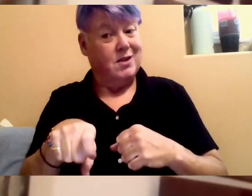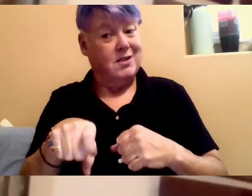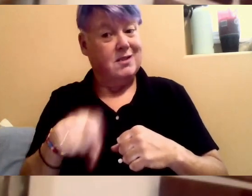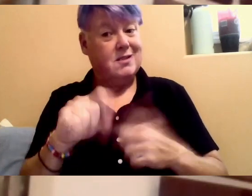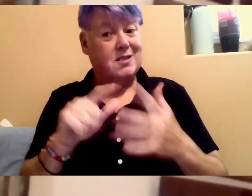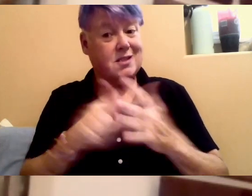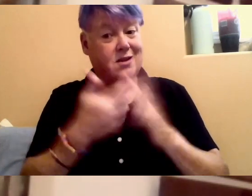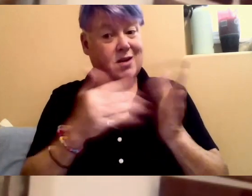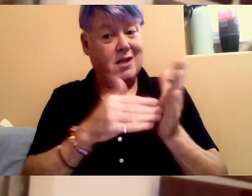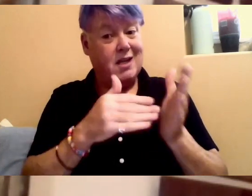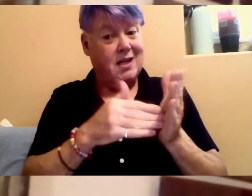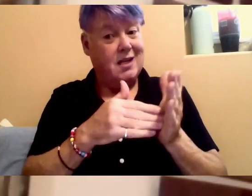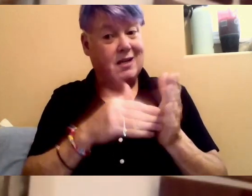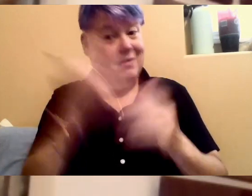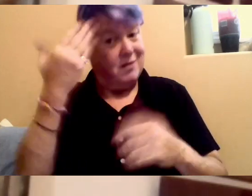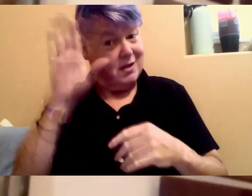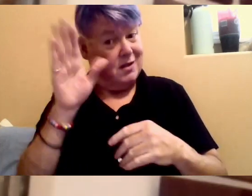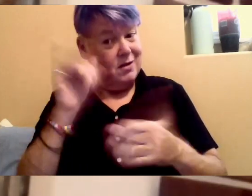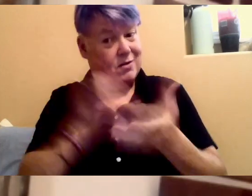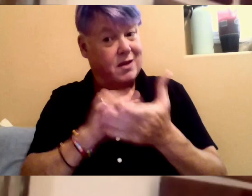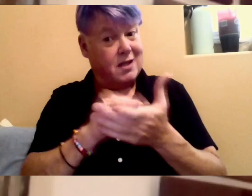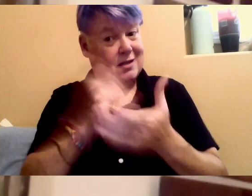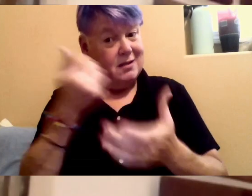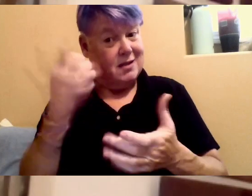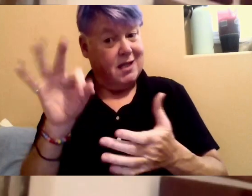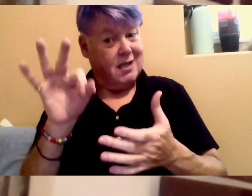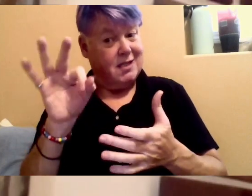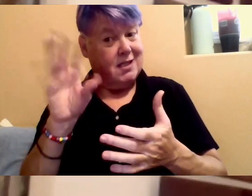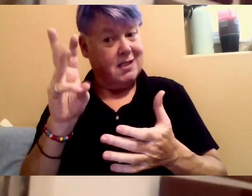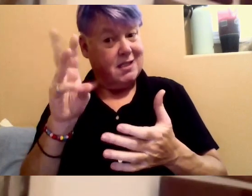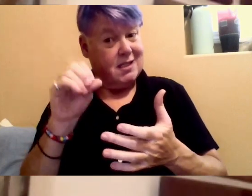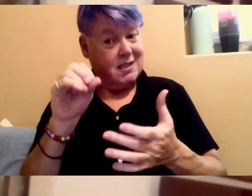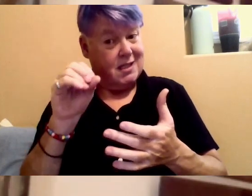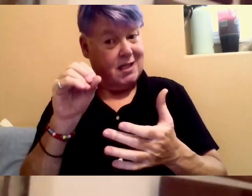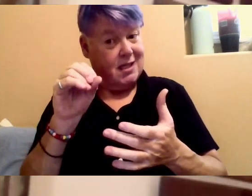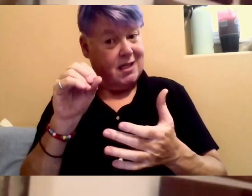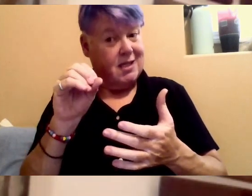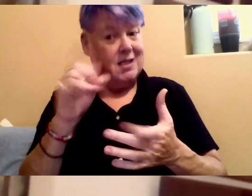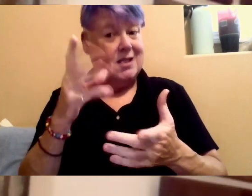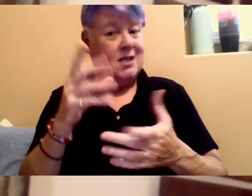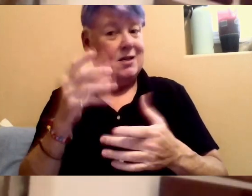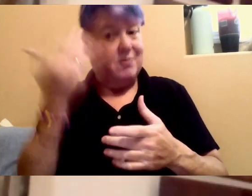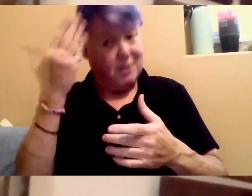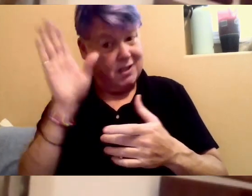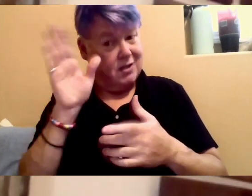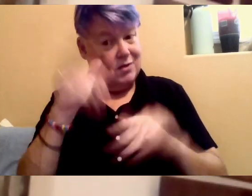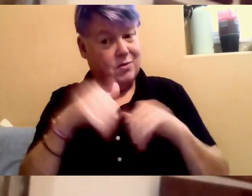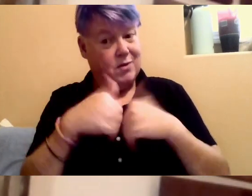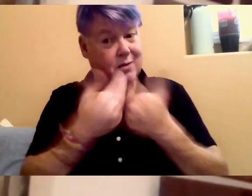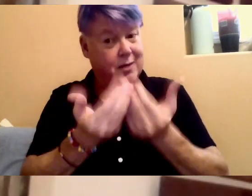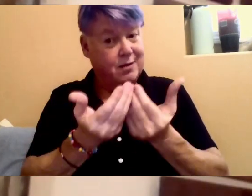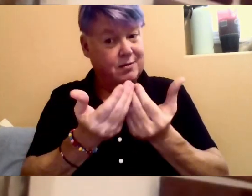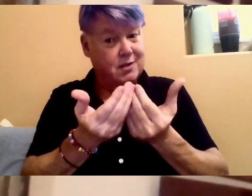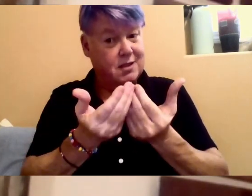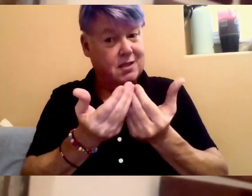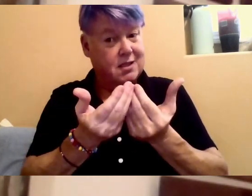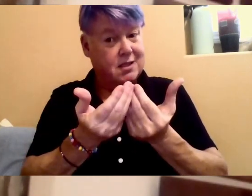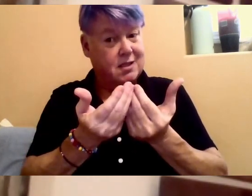until 1960. We knew you could shock it, but we didn't know about